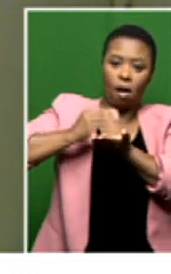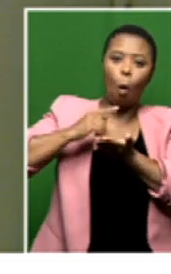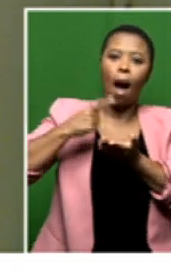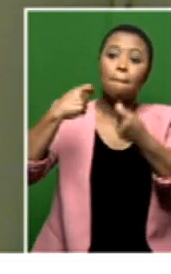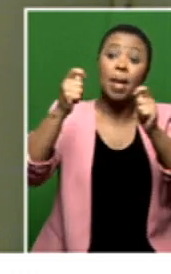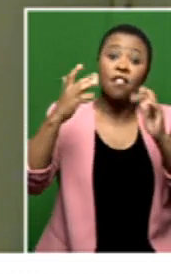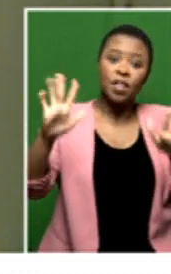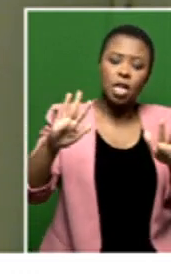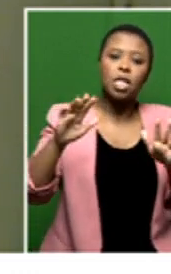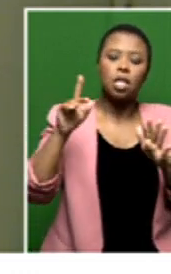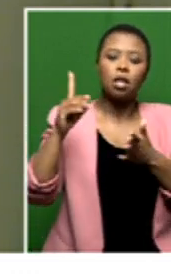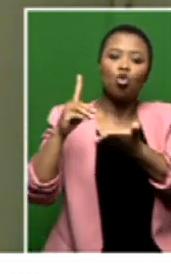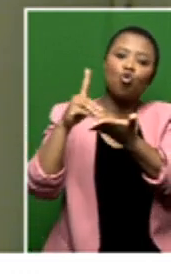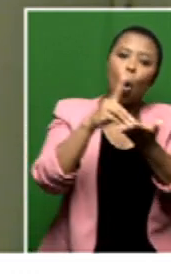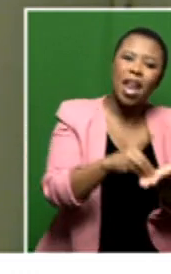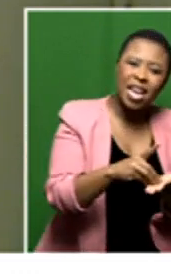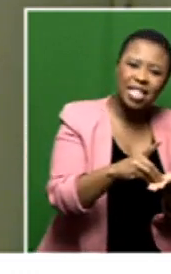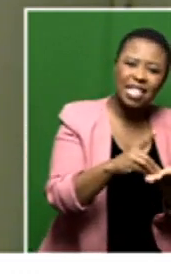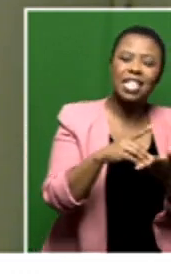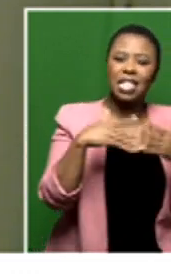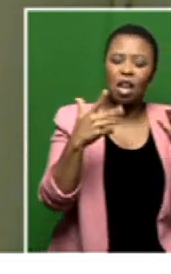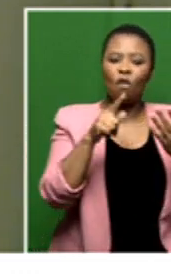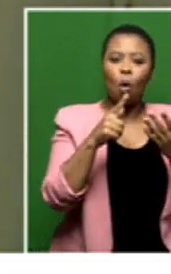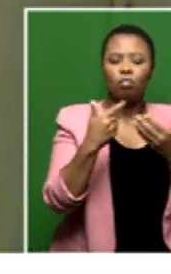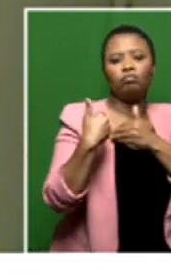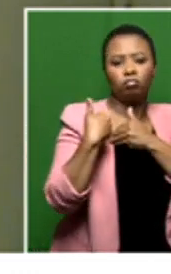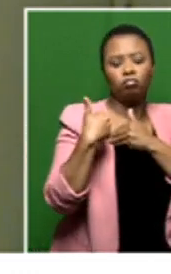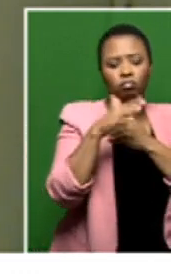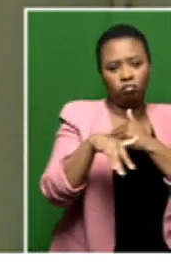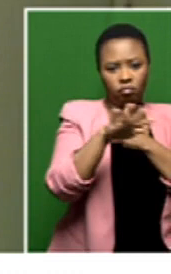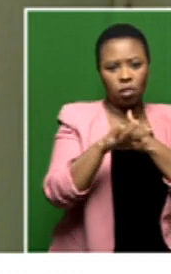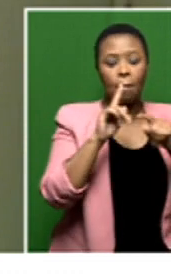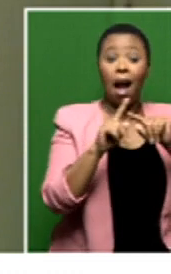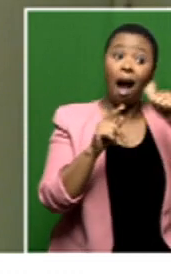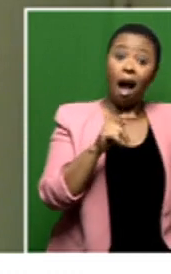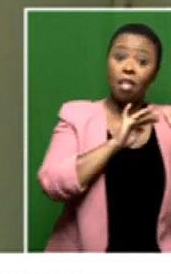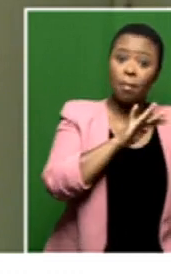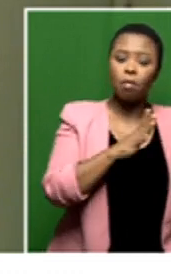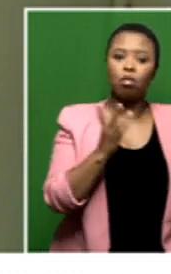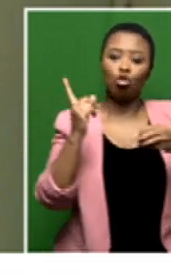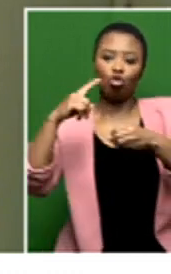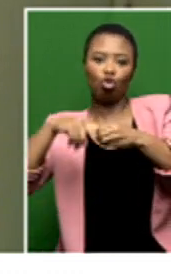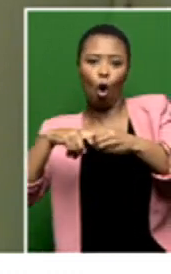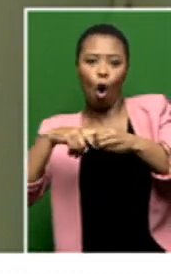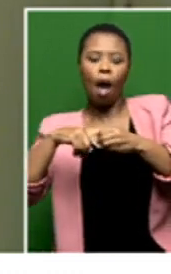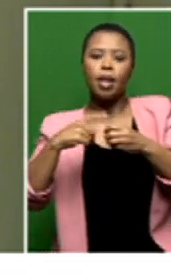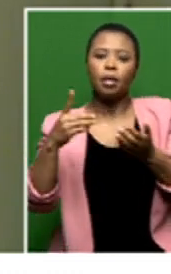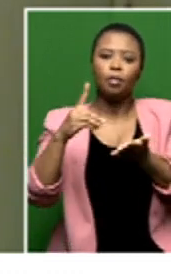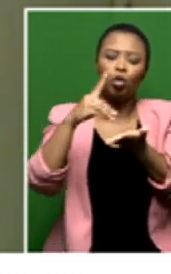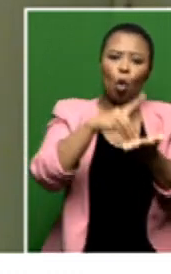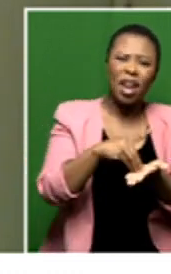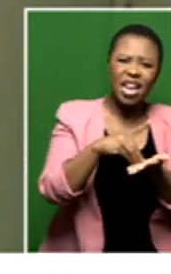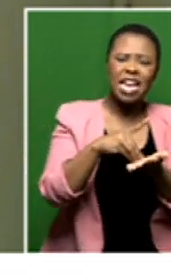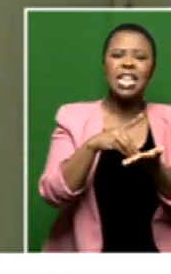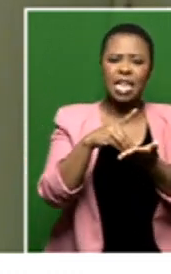for, is what we're then able to donate on to conservation. But the way other people have come on board to donate safaris for